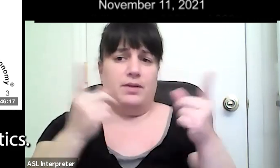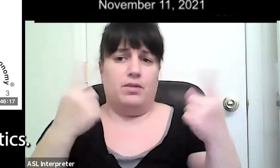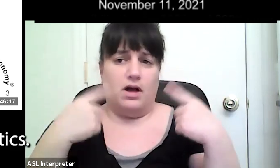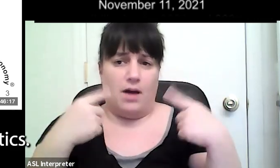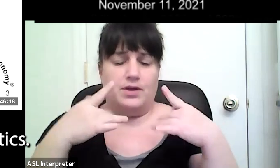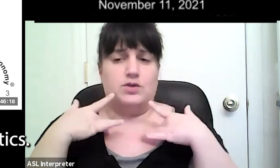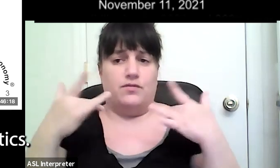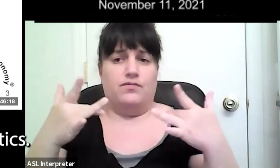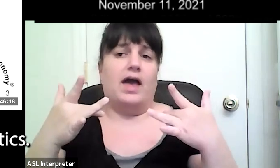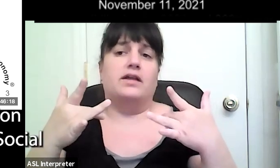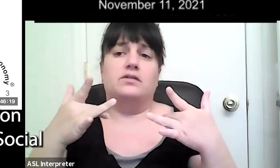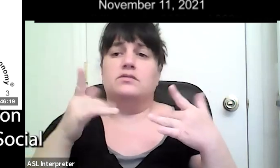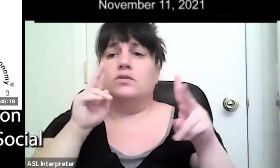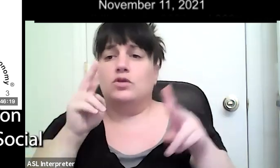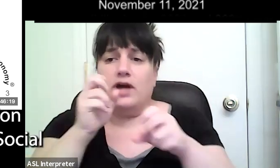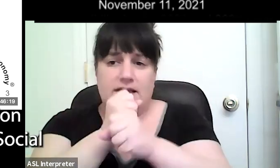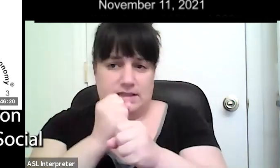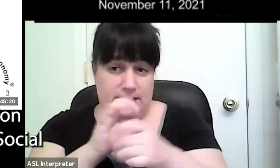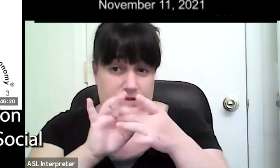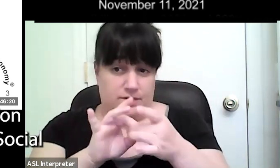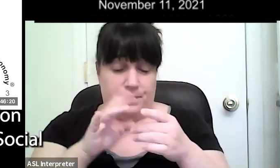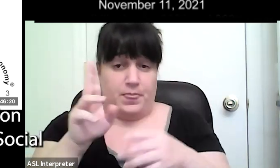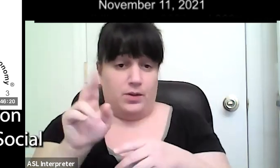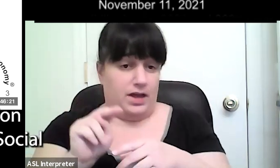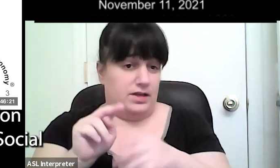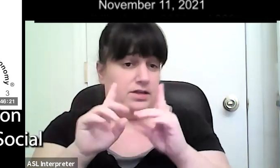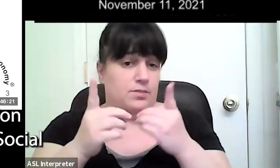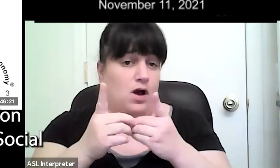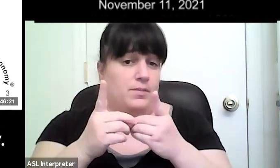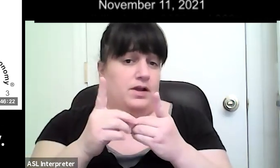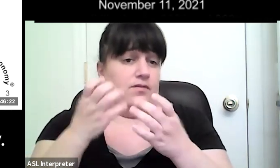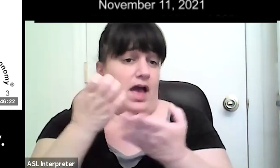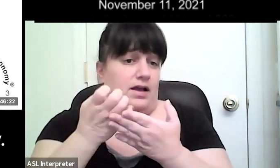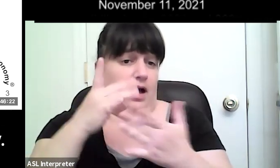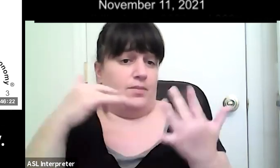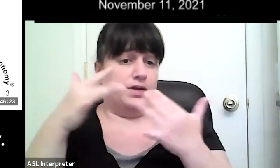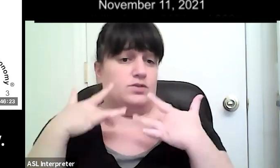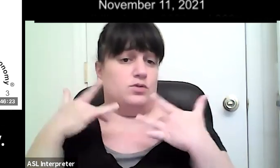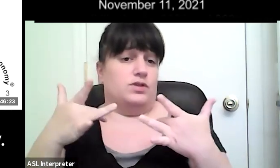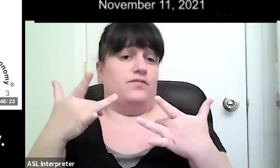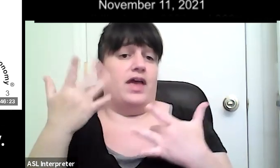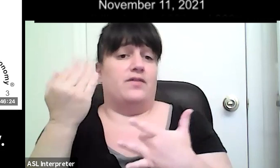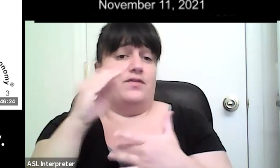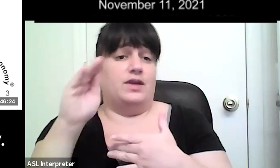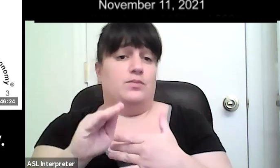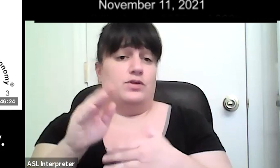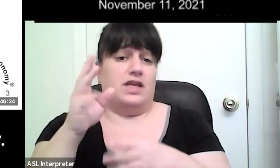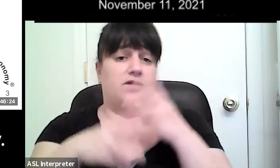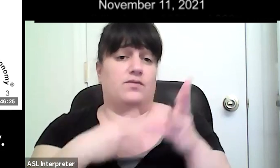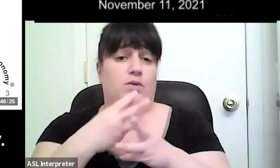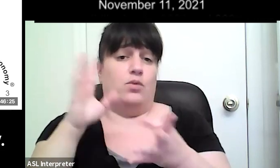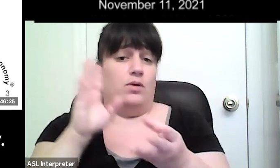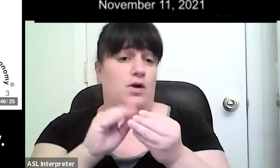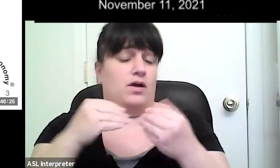at some statistics. According to the United Nations Department of Economic and Social Affairs, 15% of the world's population